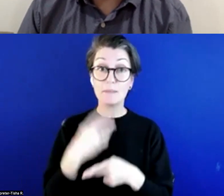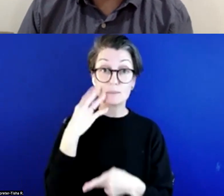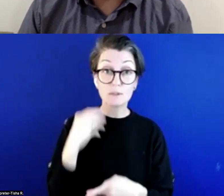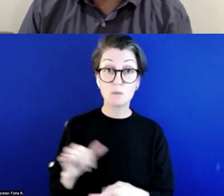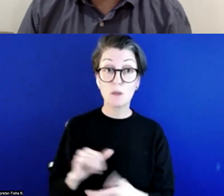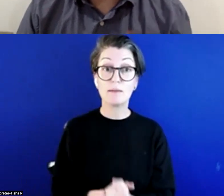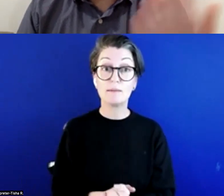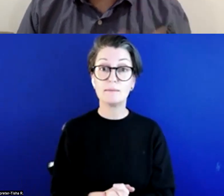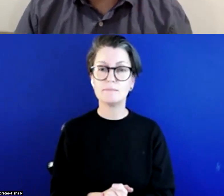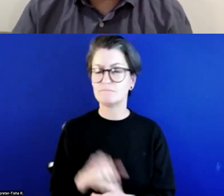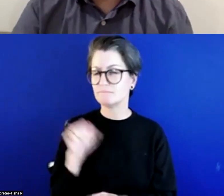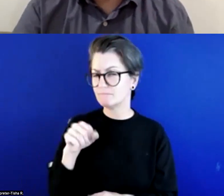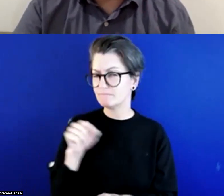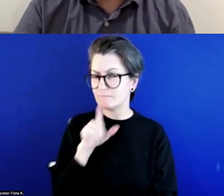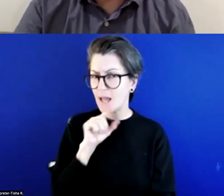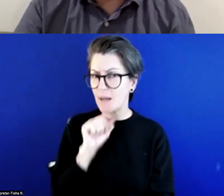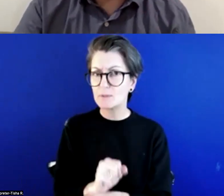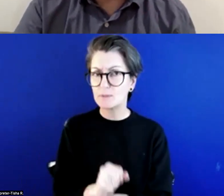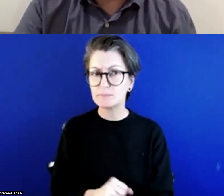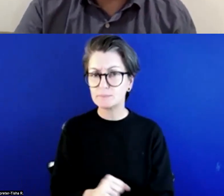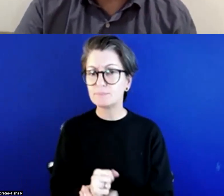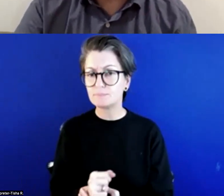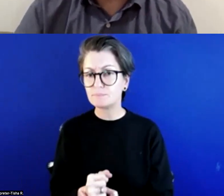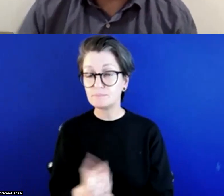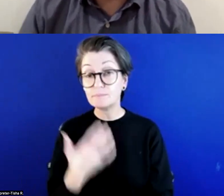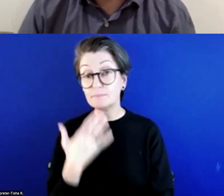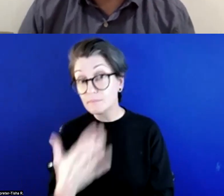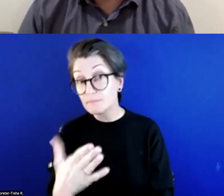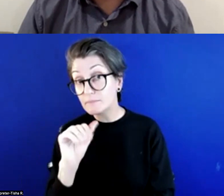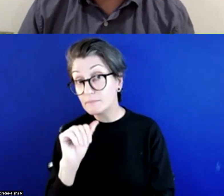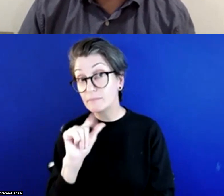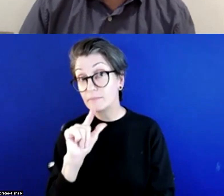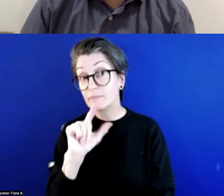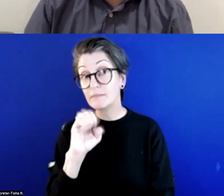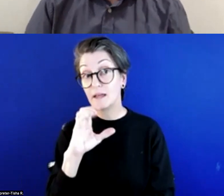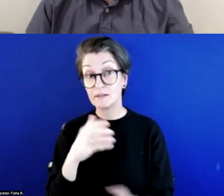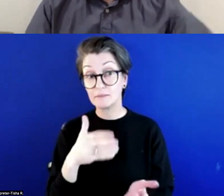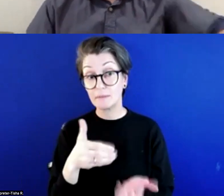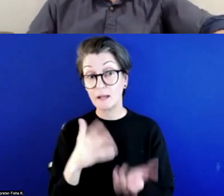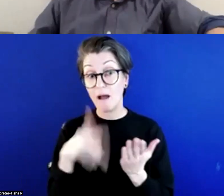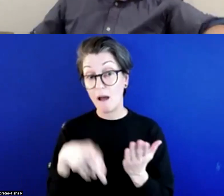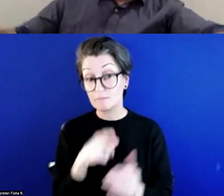Yeah, absolutely. And thank you, Alec, for bringing that up, because you're absolutely right.